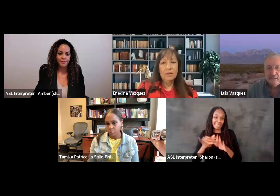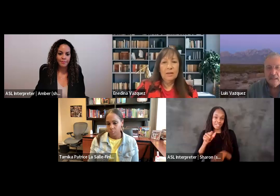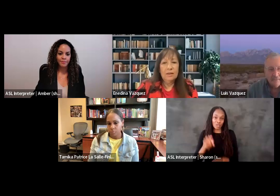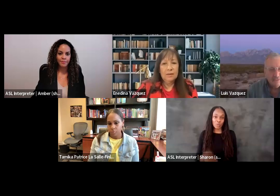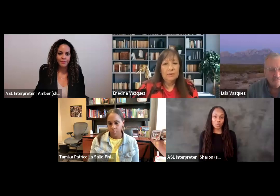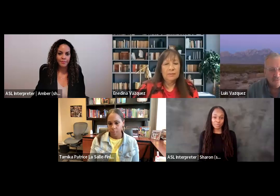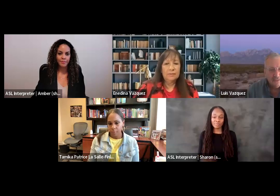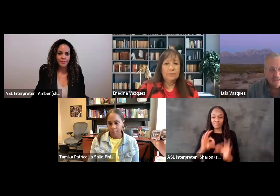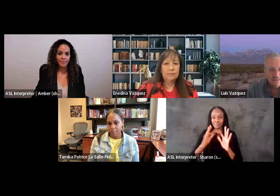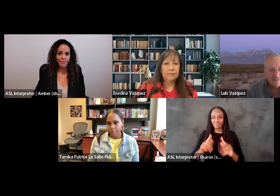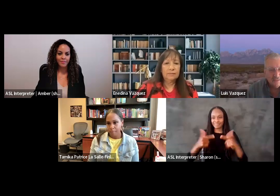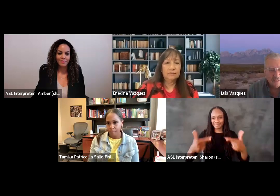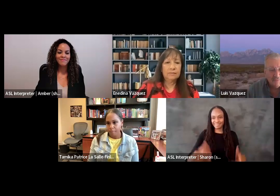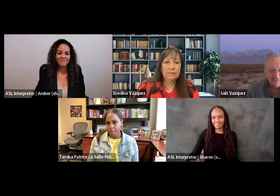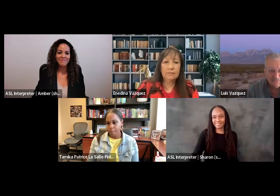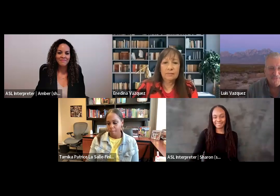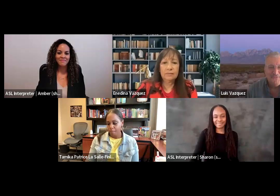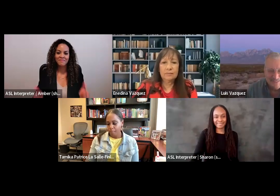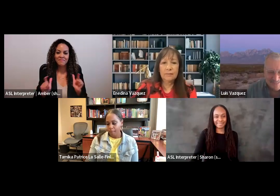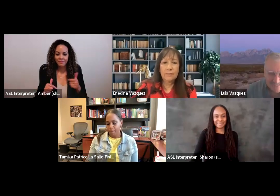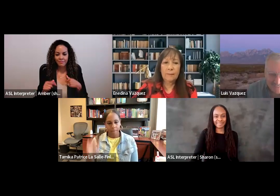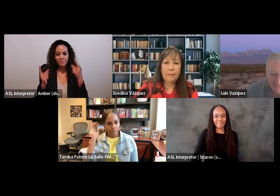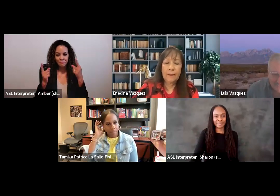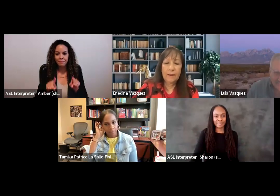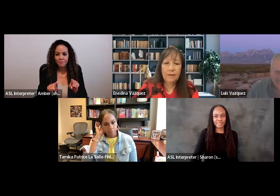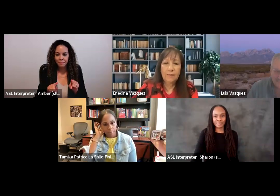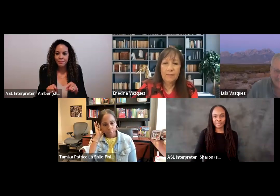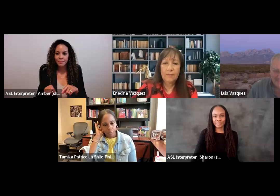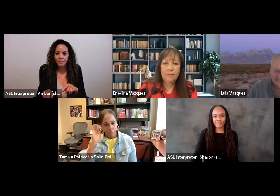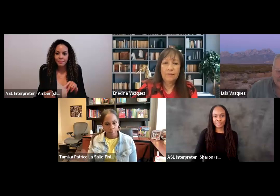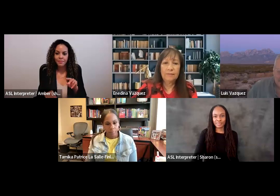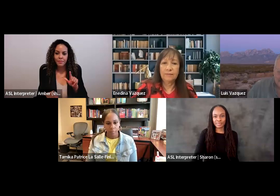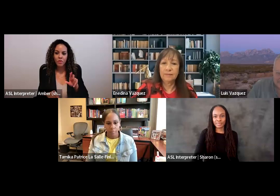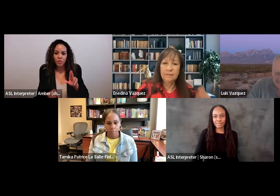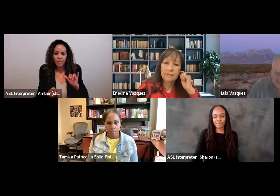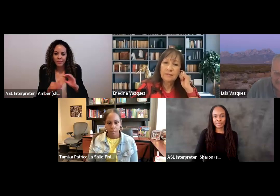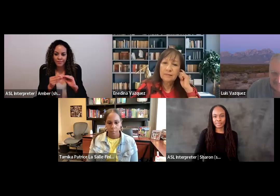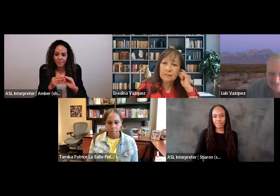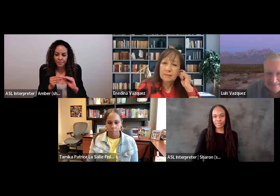Yeah, I would have to agree. And I remember once with my